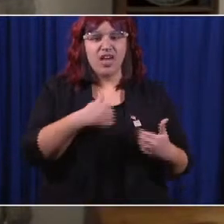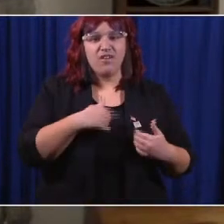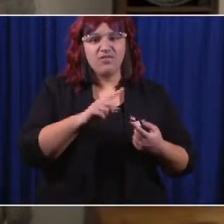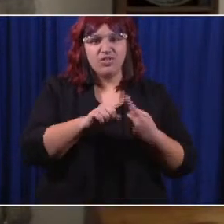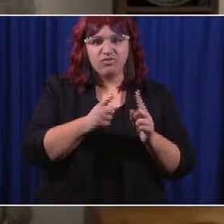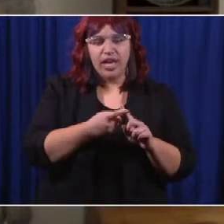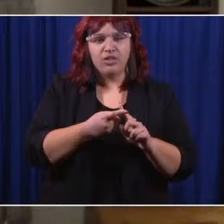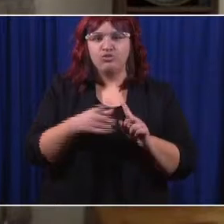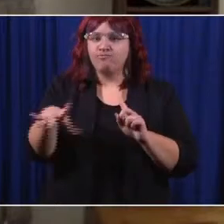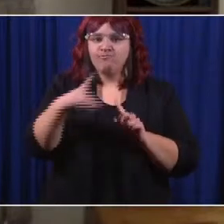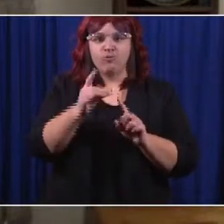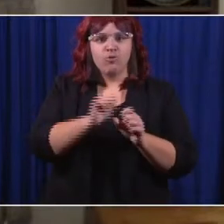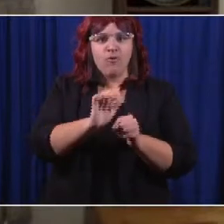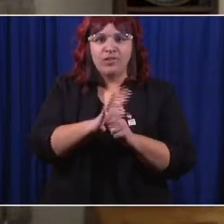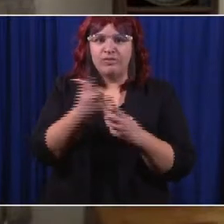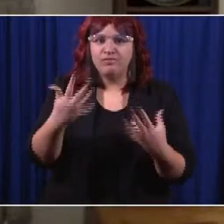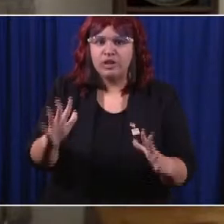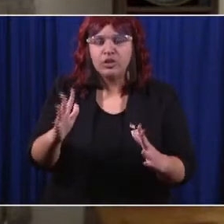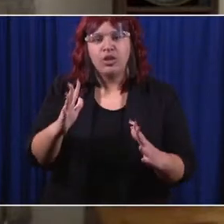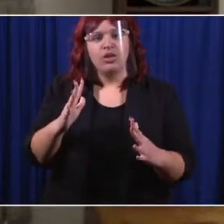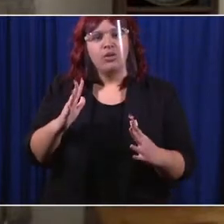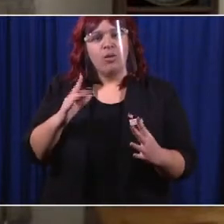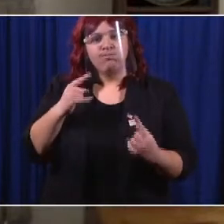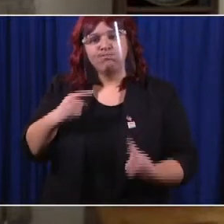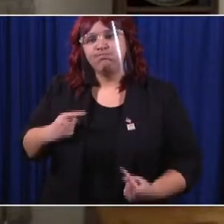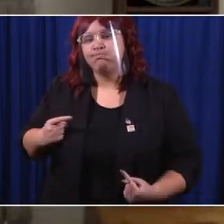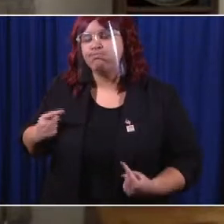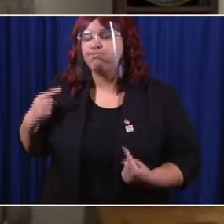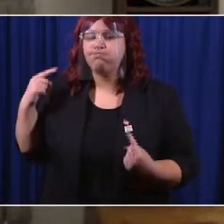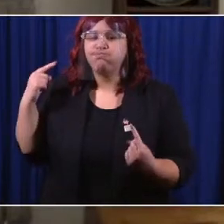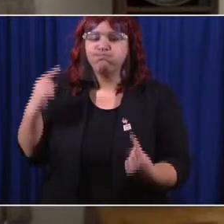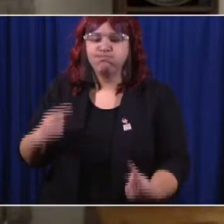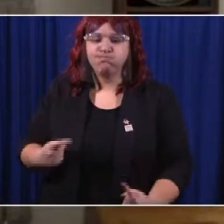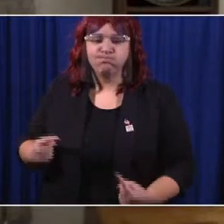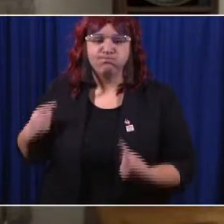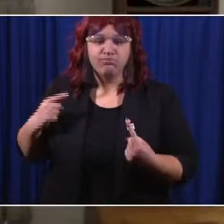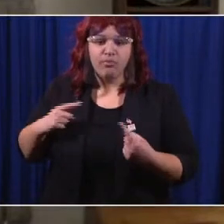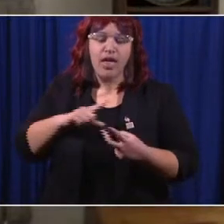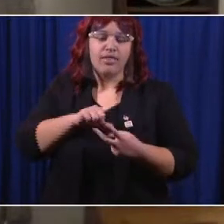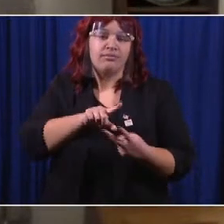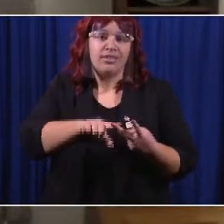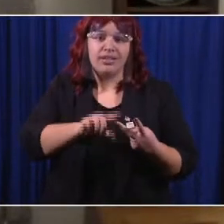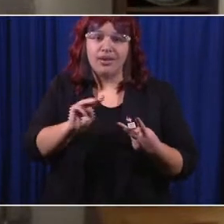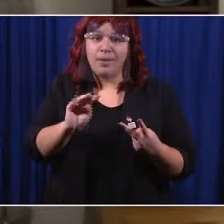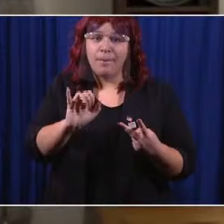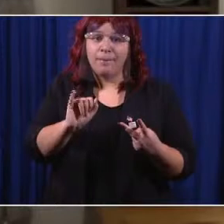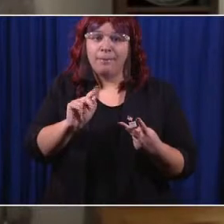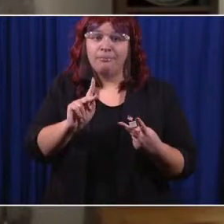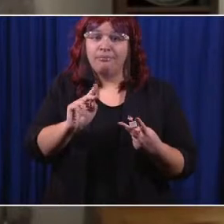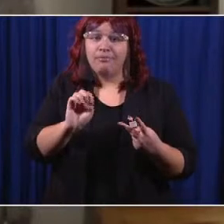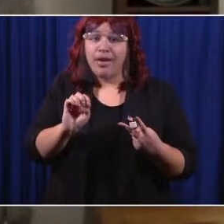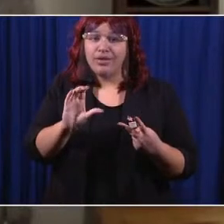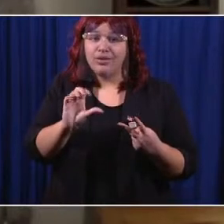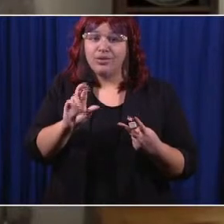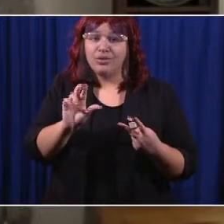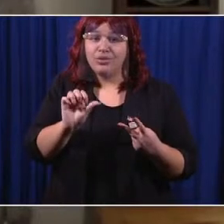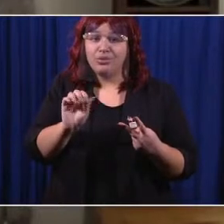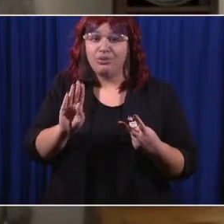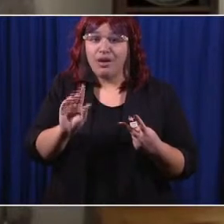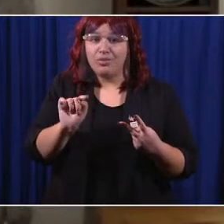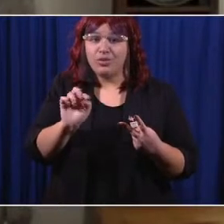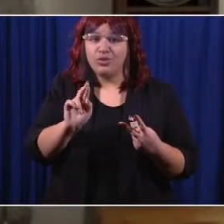addition to that friend, we also have our friend Mike Crabtree, who is a county commissioner in Scioto